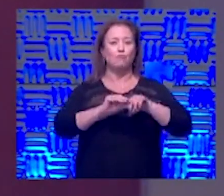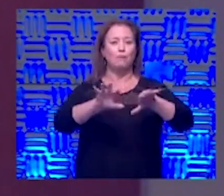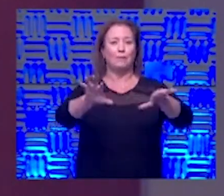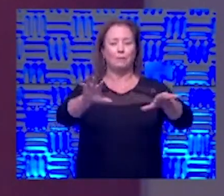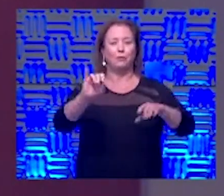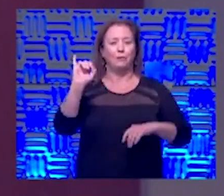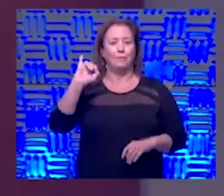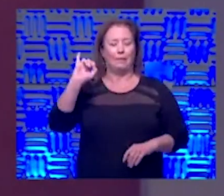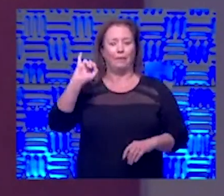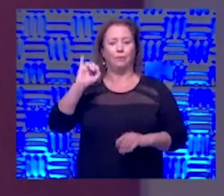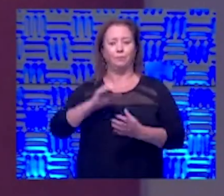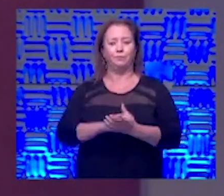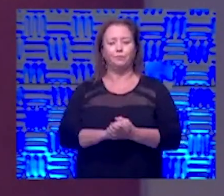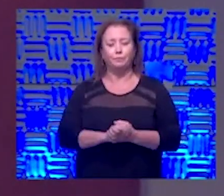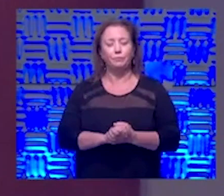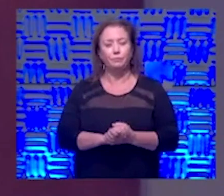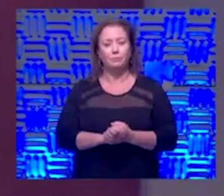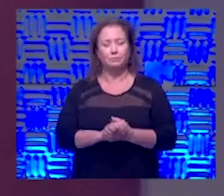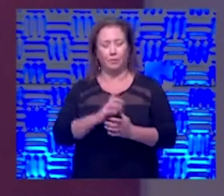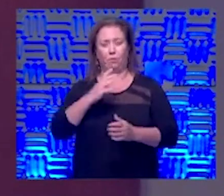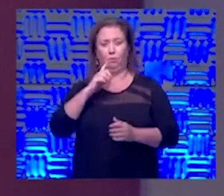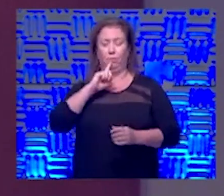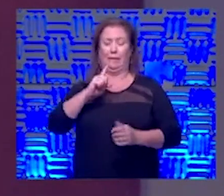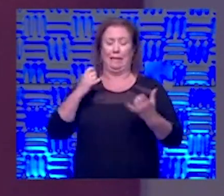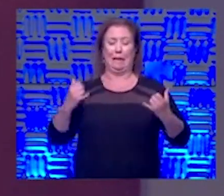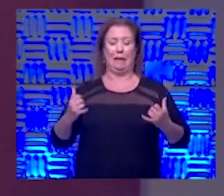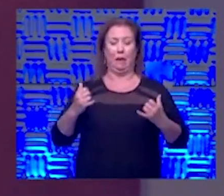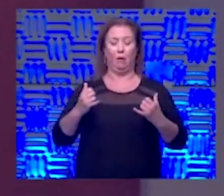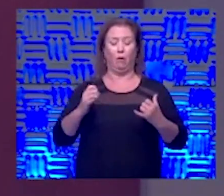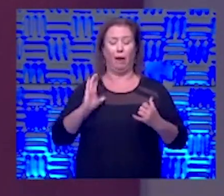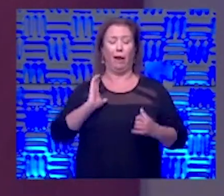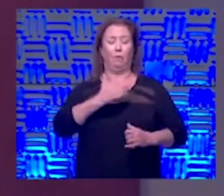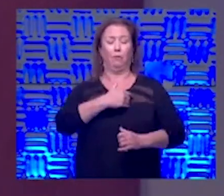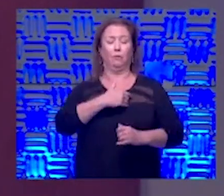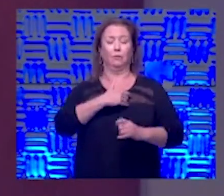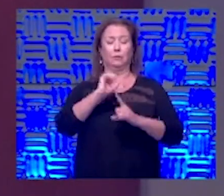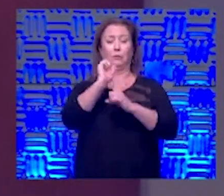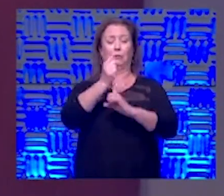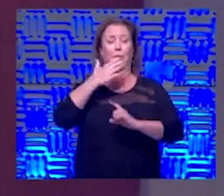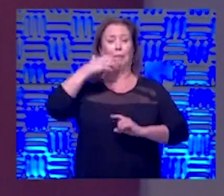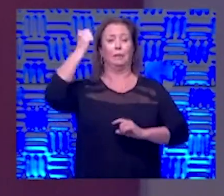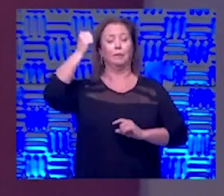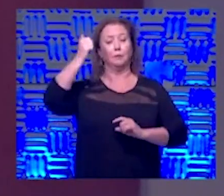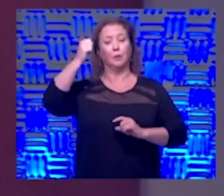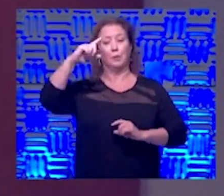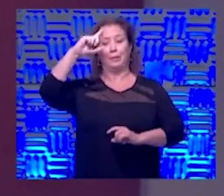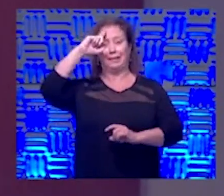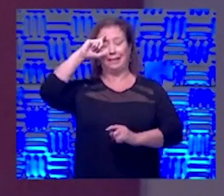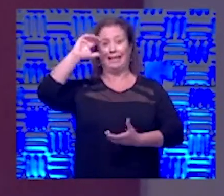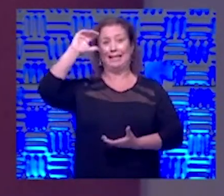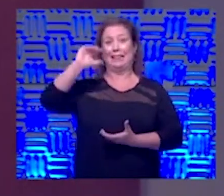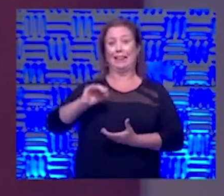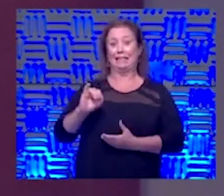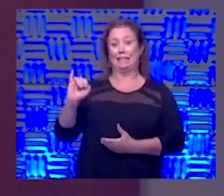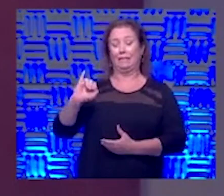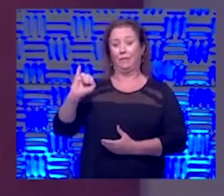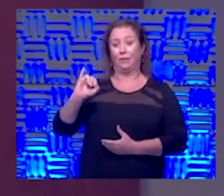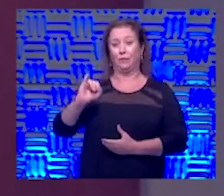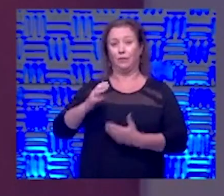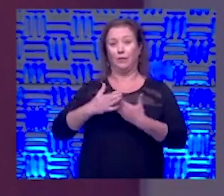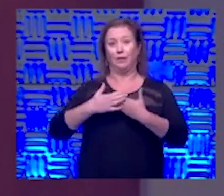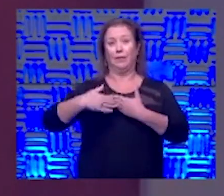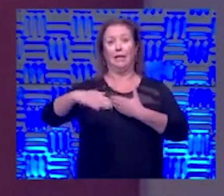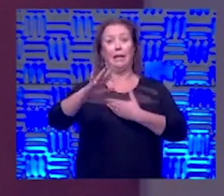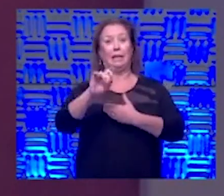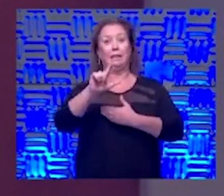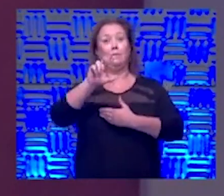infection. So I think we're a much better place. We were talking about ourselves that we think there'll be even less infection maybe in the upcoming